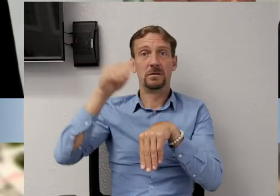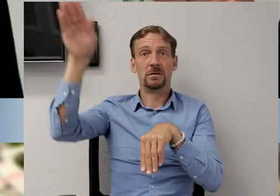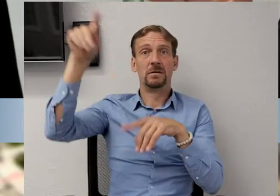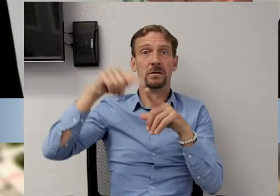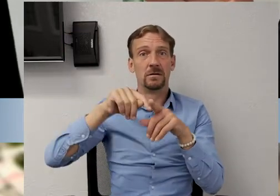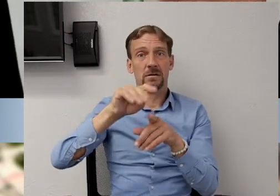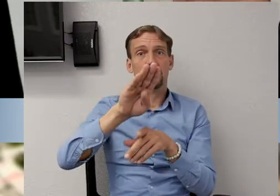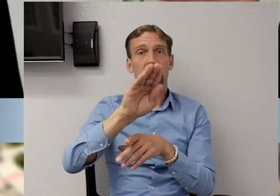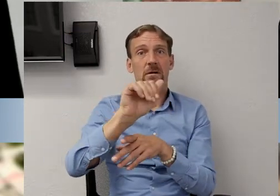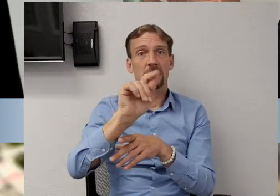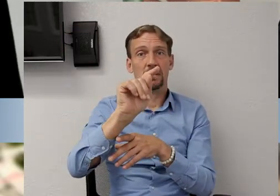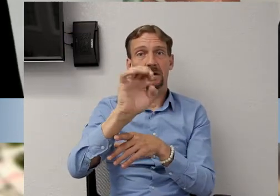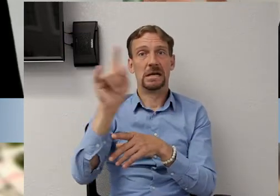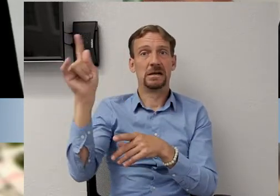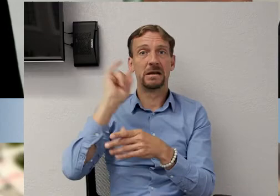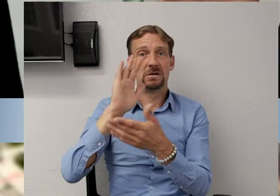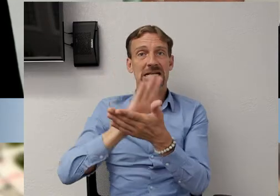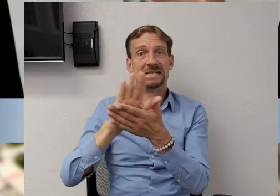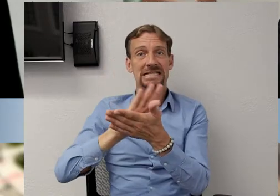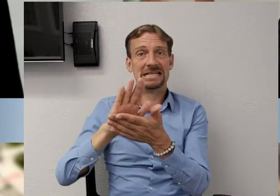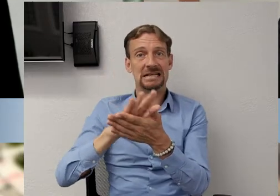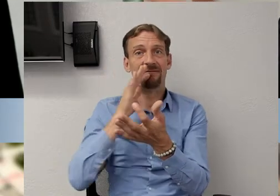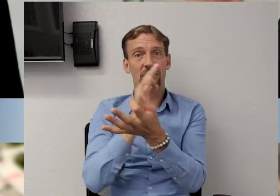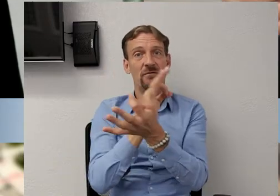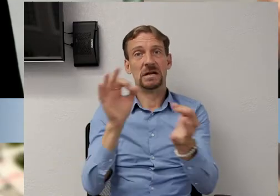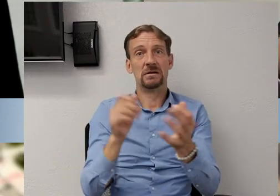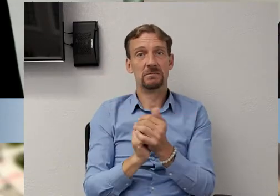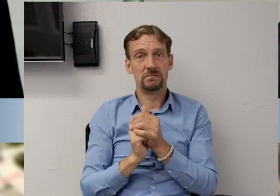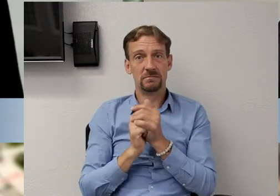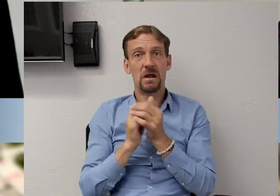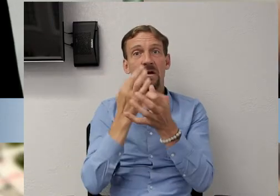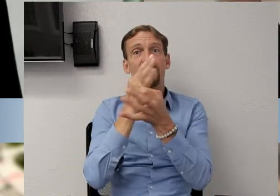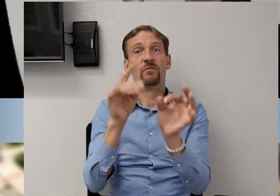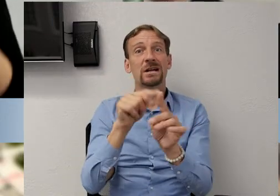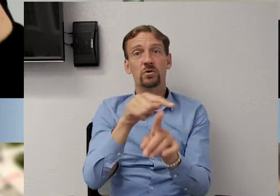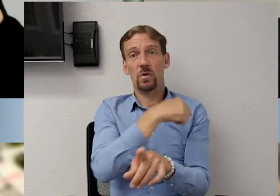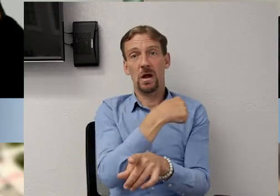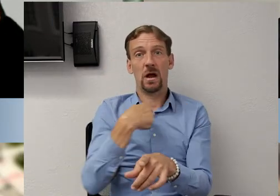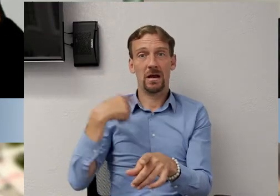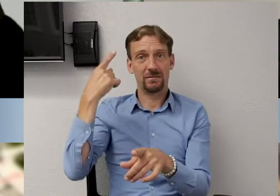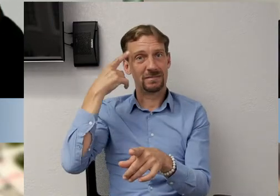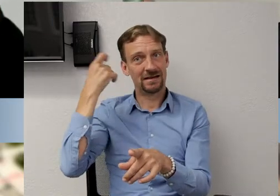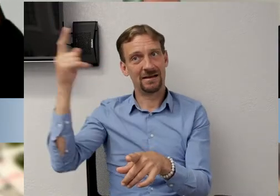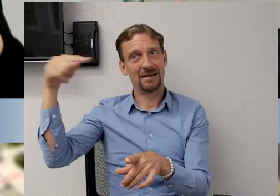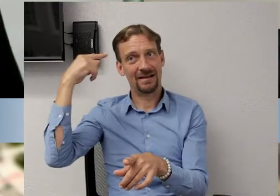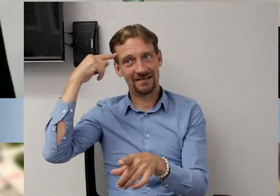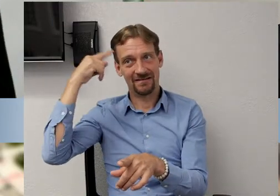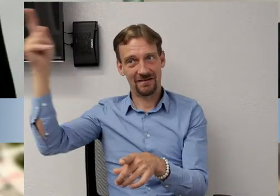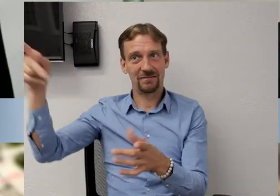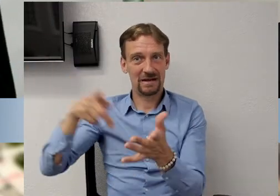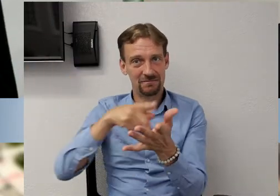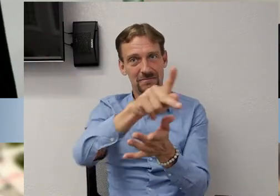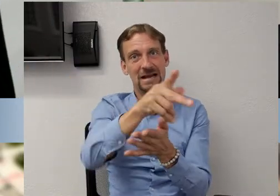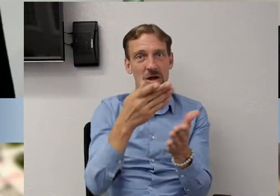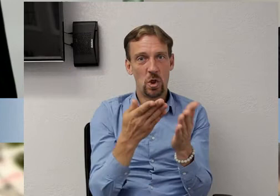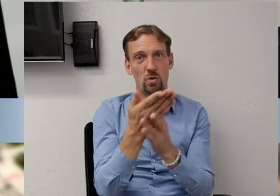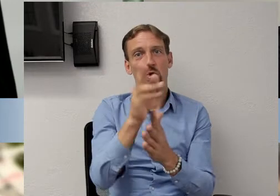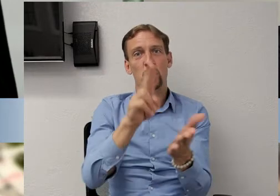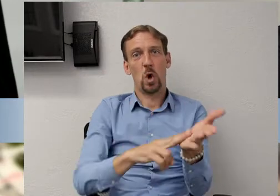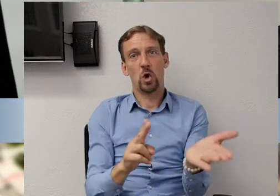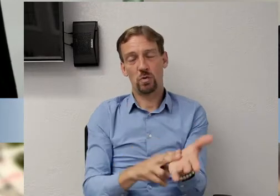Battelle, who will decontaminate them for free. Free to us because the federal government is paying it through this